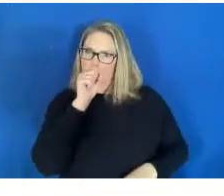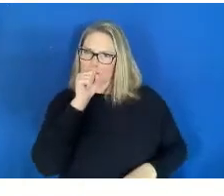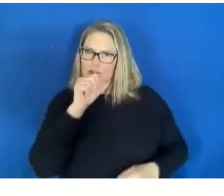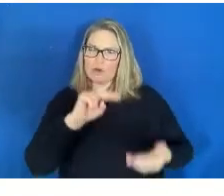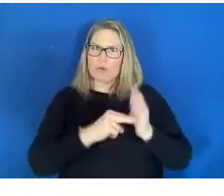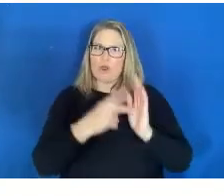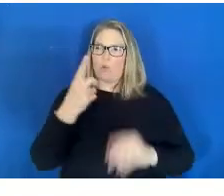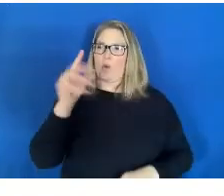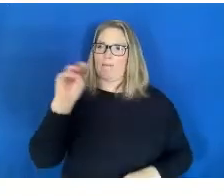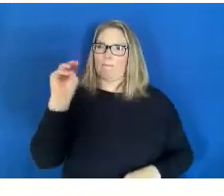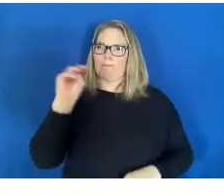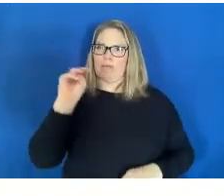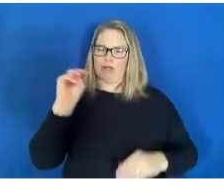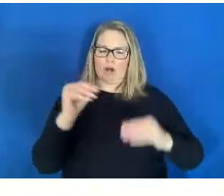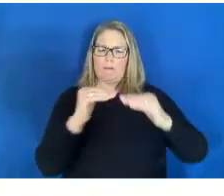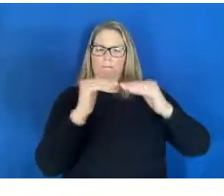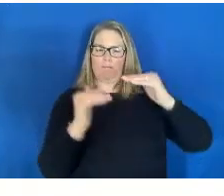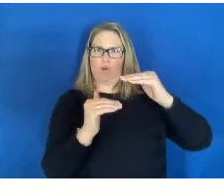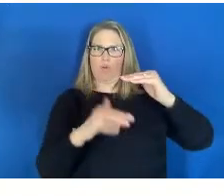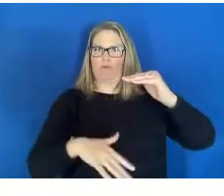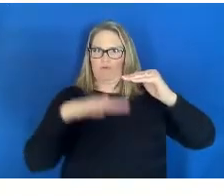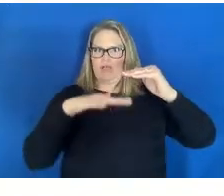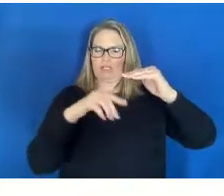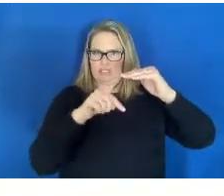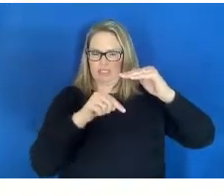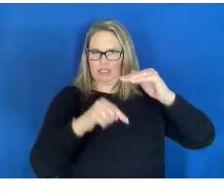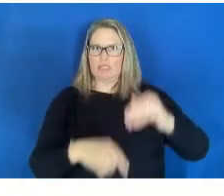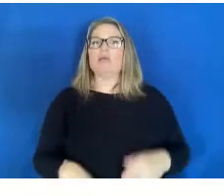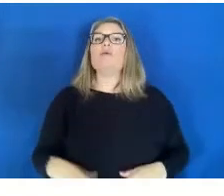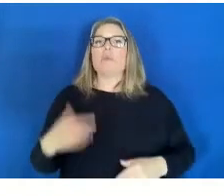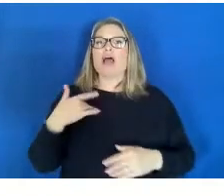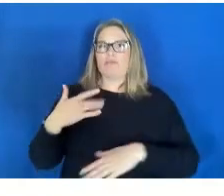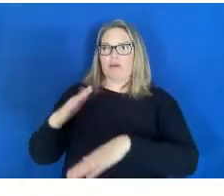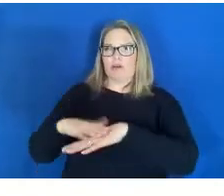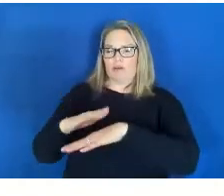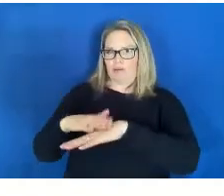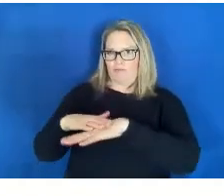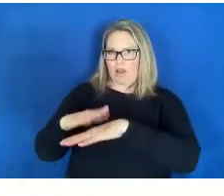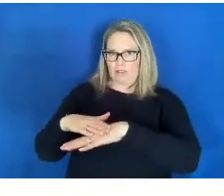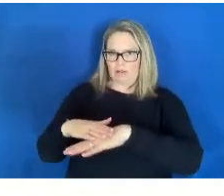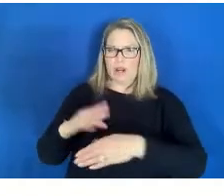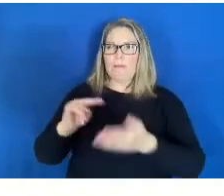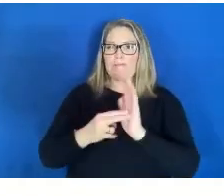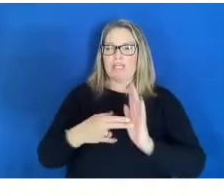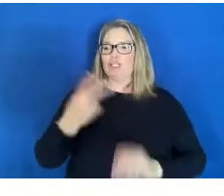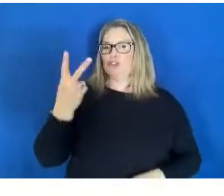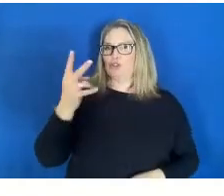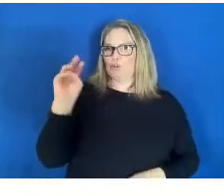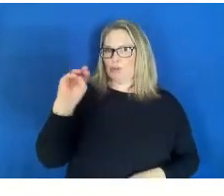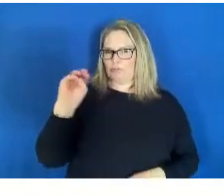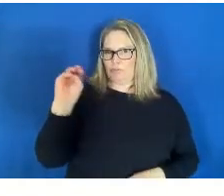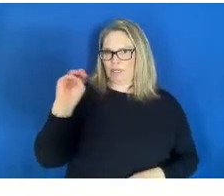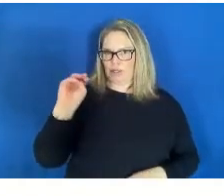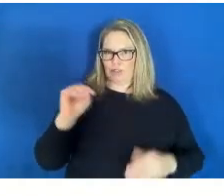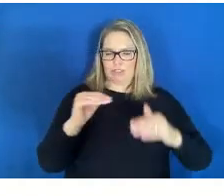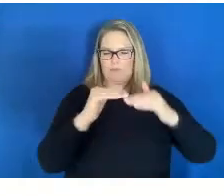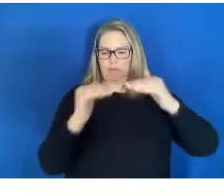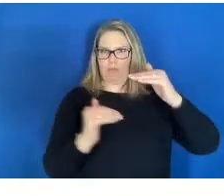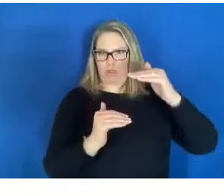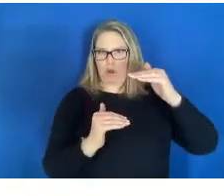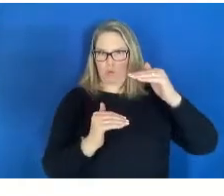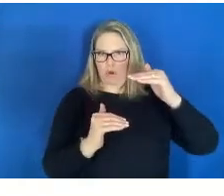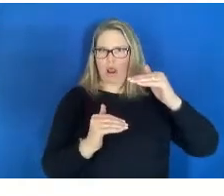below flood stage. Yellow is advisory, and that means it's 2 meters below flood stage. And green is